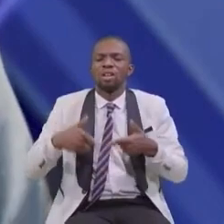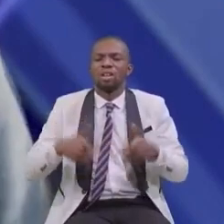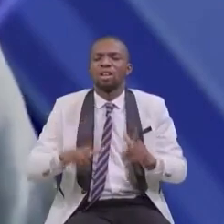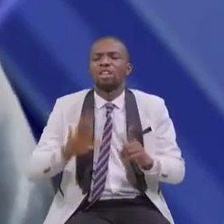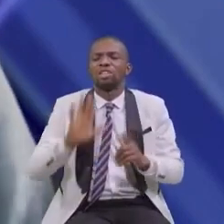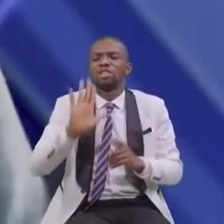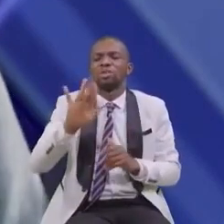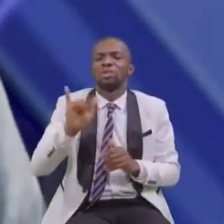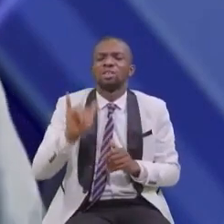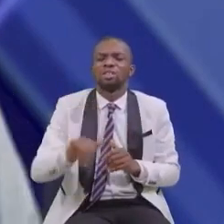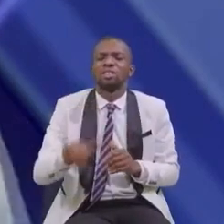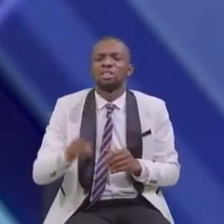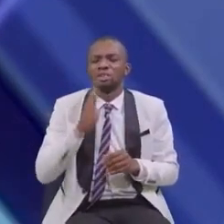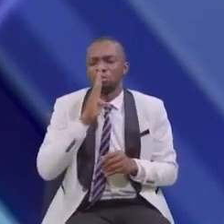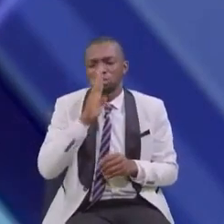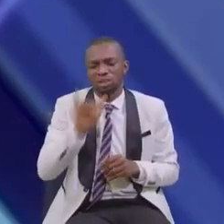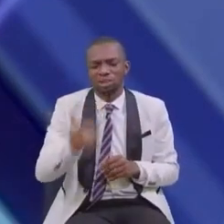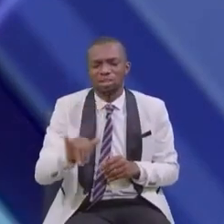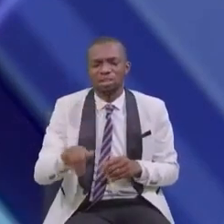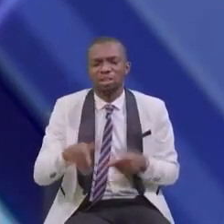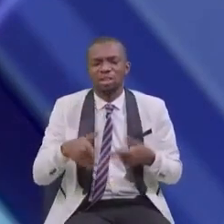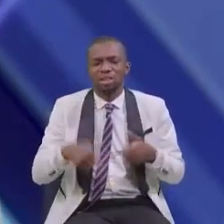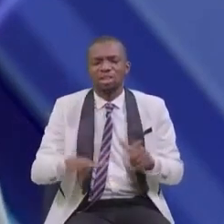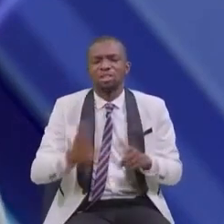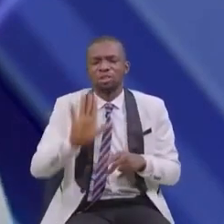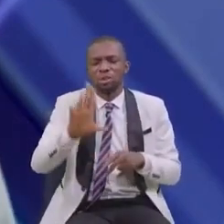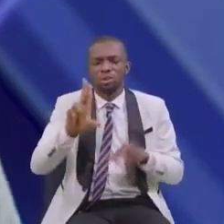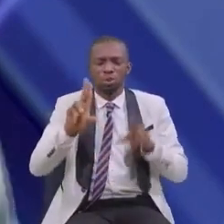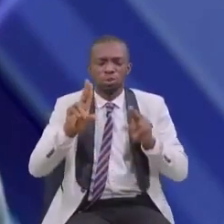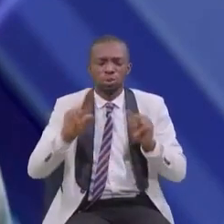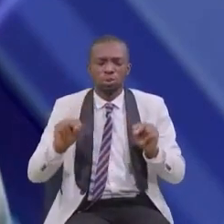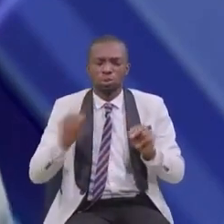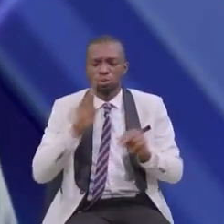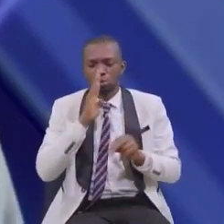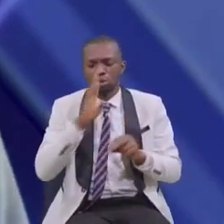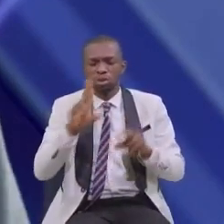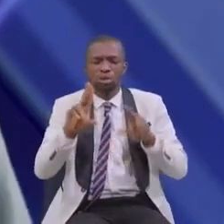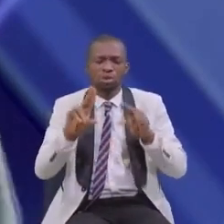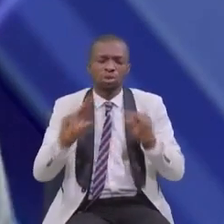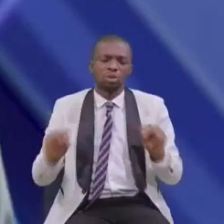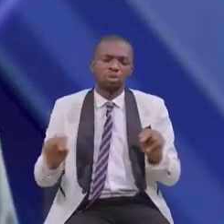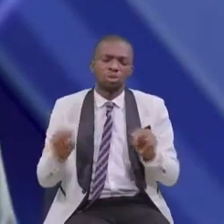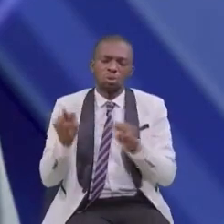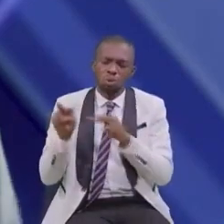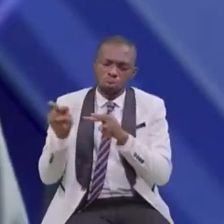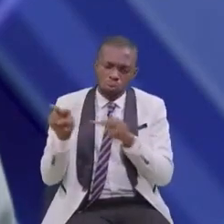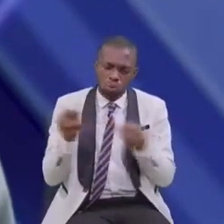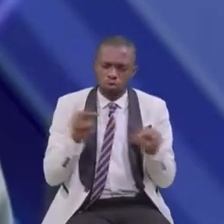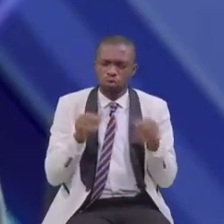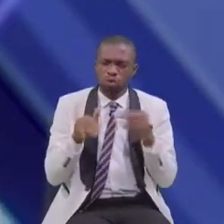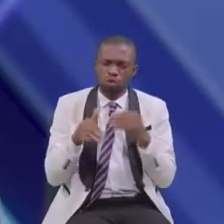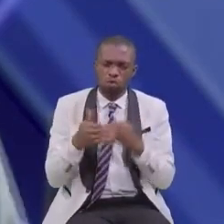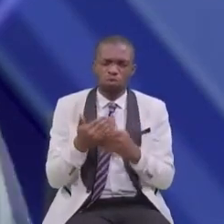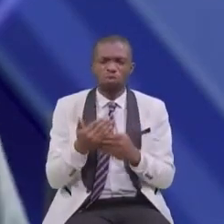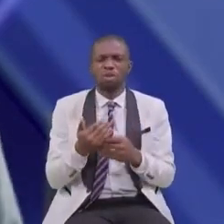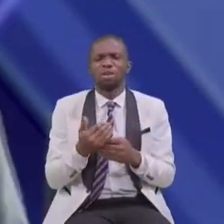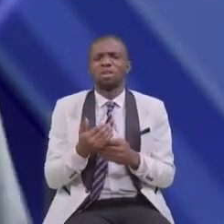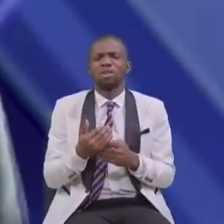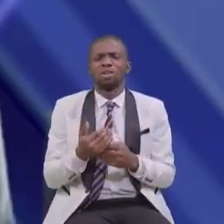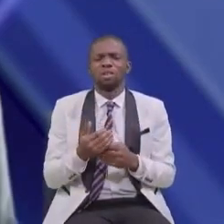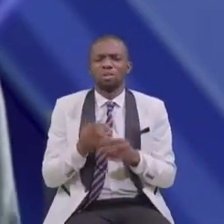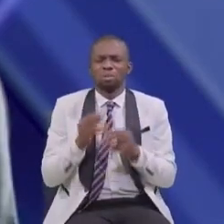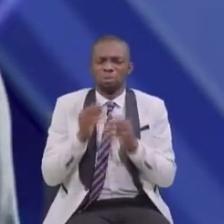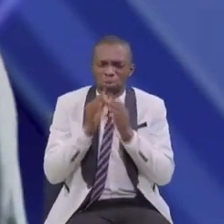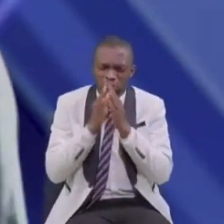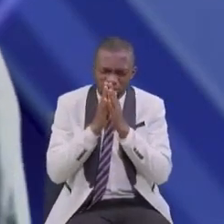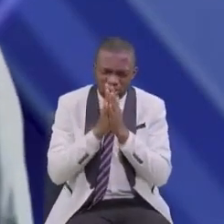nay, nay. As a child of God, watch over. Brother, pray. Pastors, pray. Pray, please. Brethren,